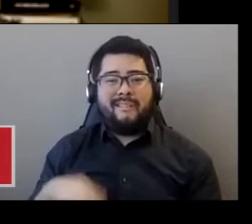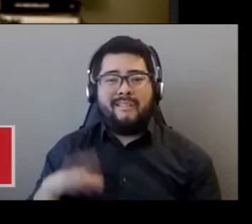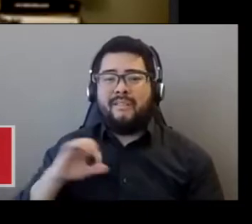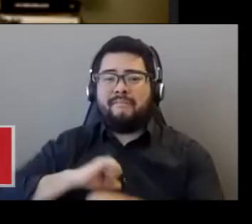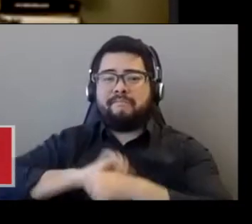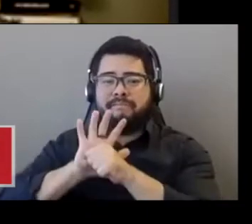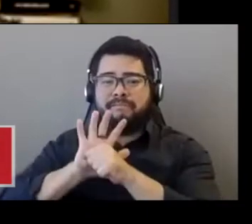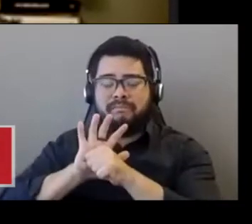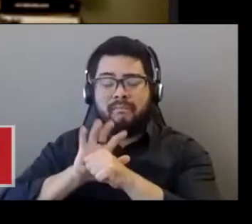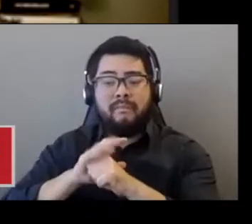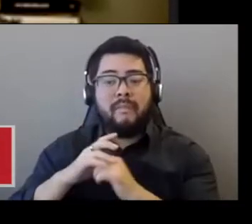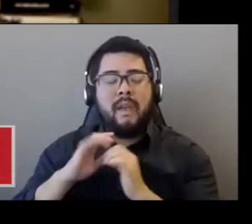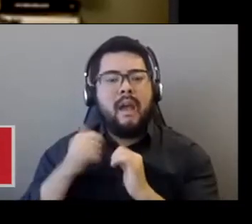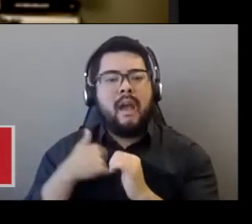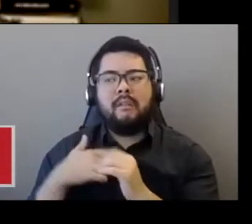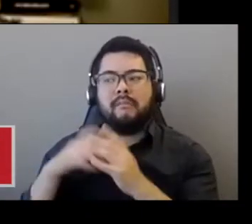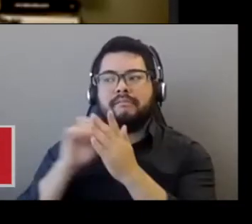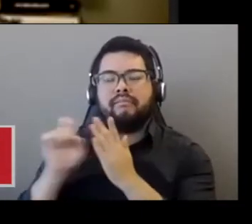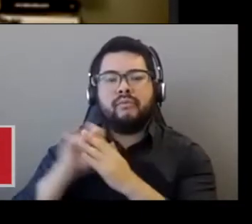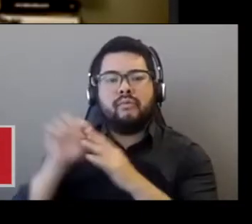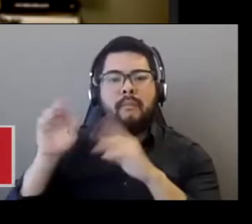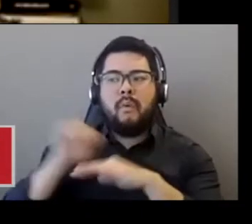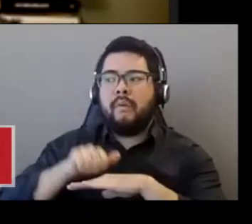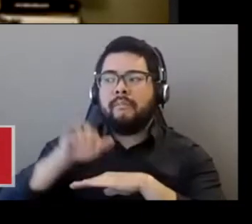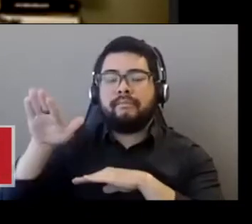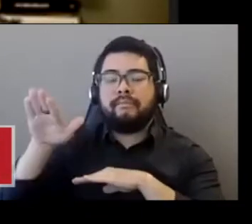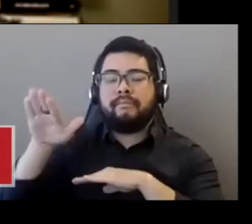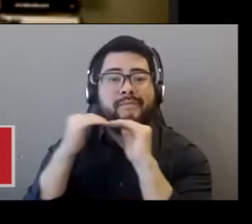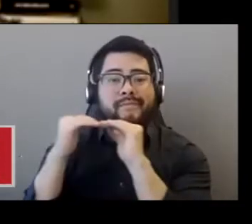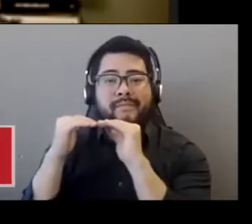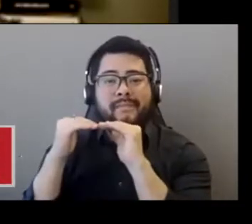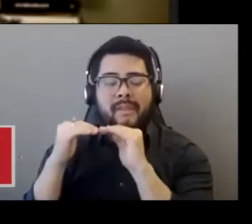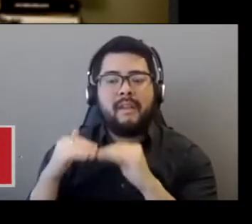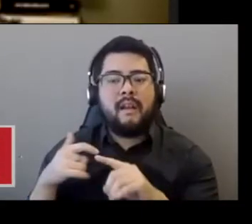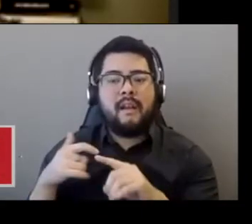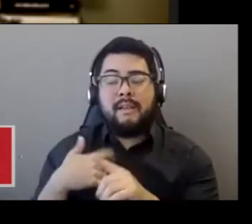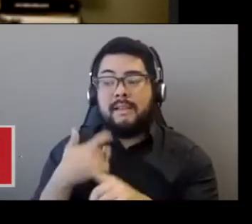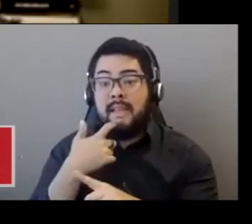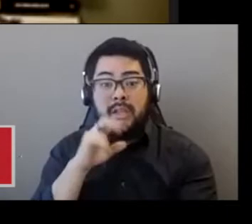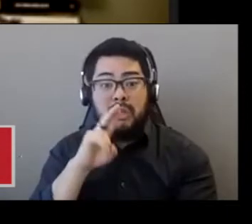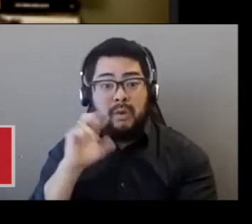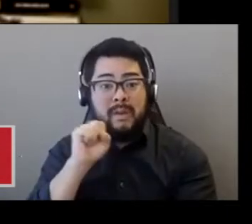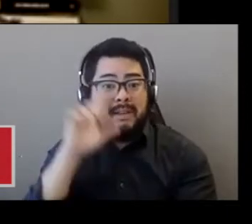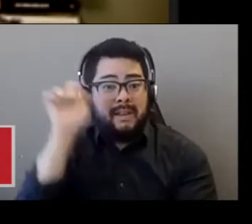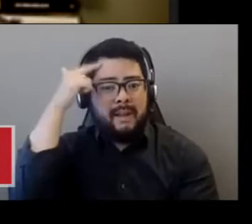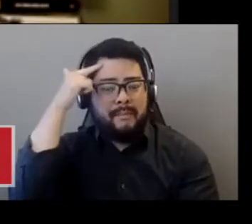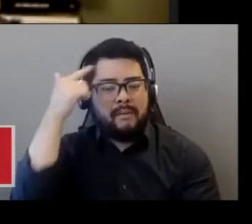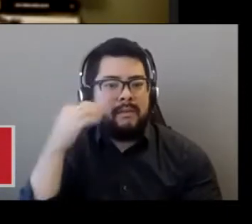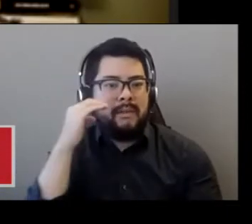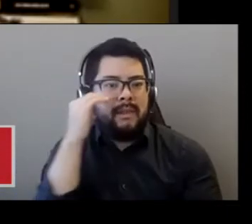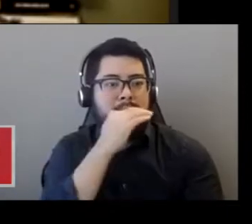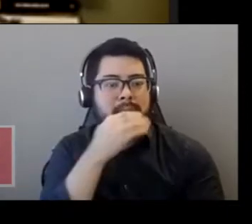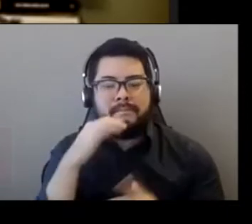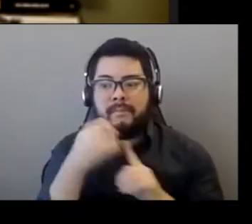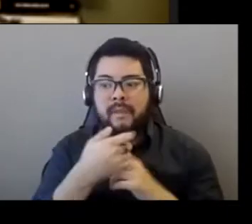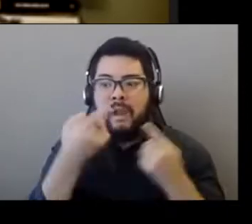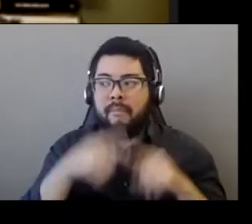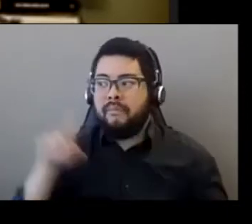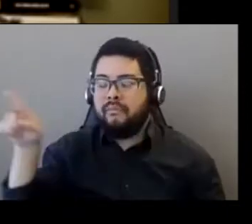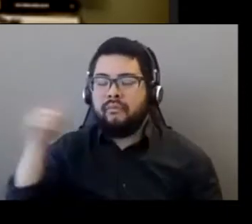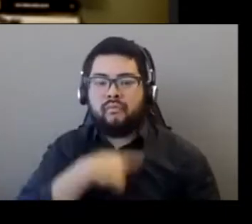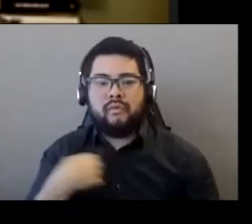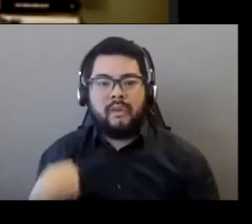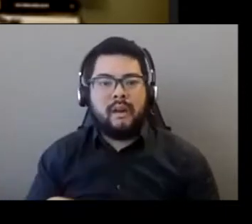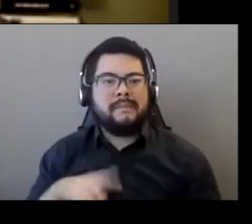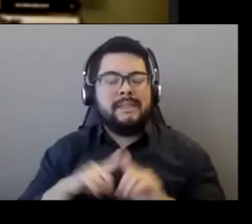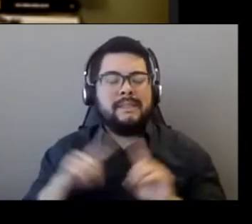China, I wrote a report showing that the United States government was lying about what was happening in China. That was a kind of